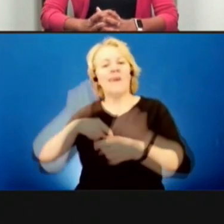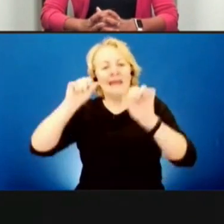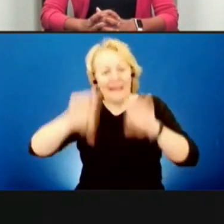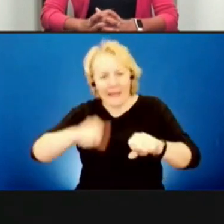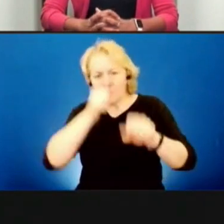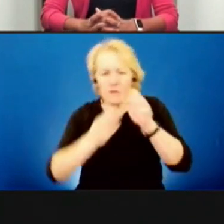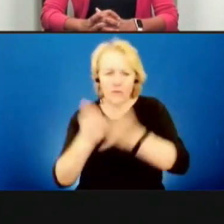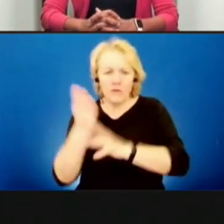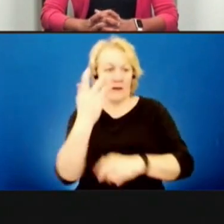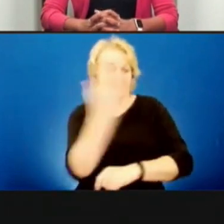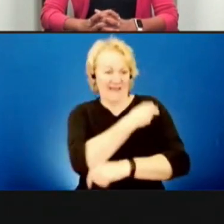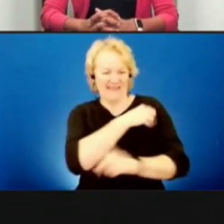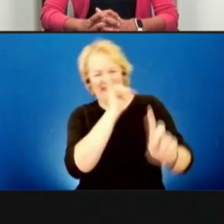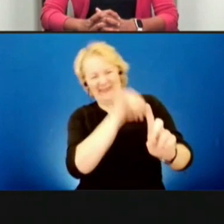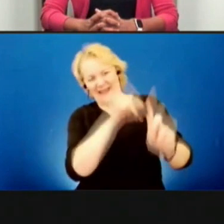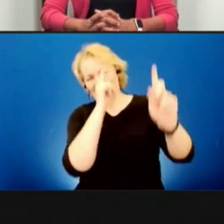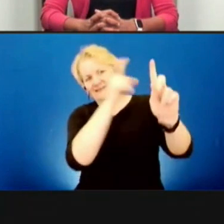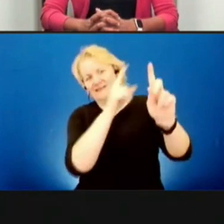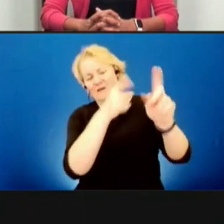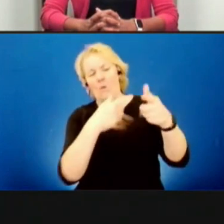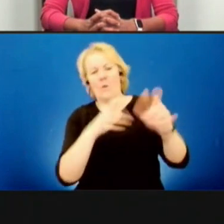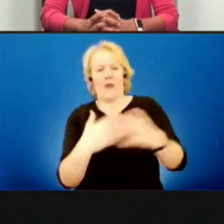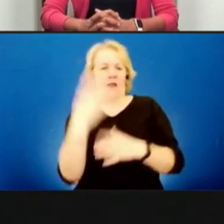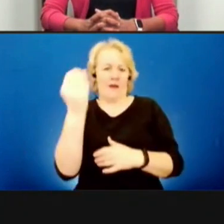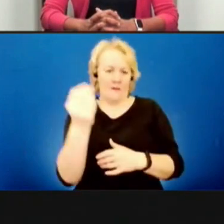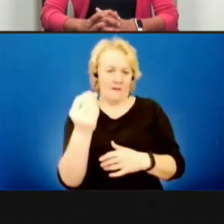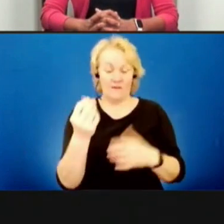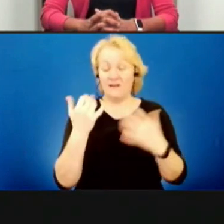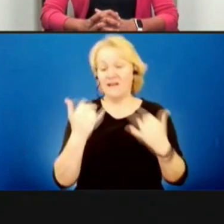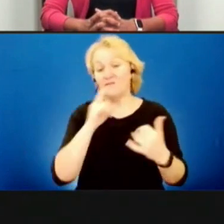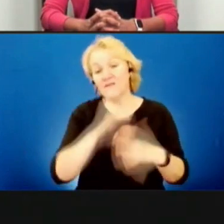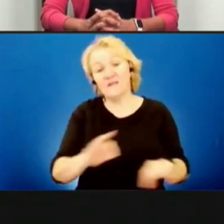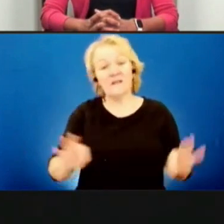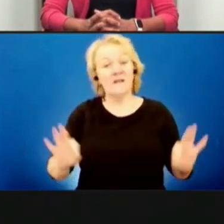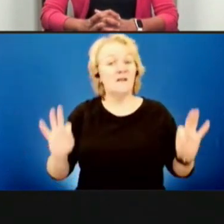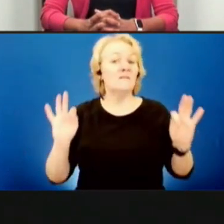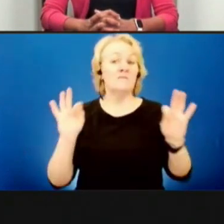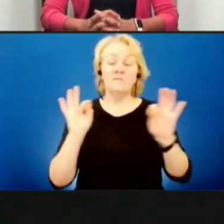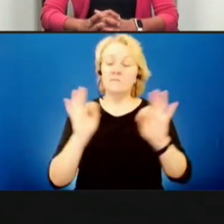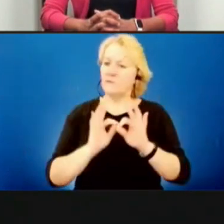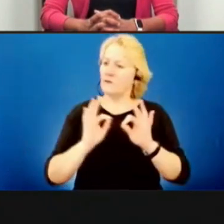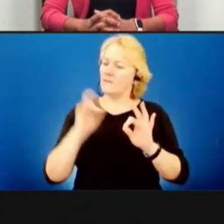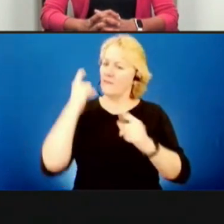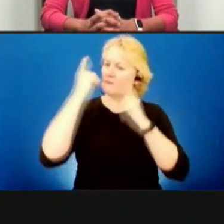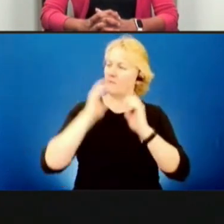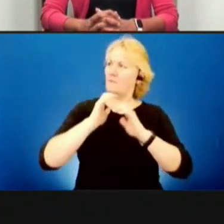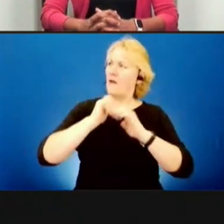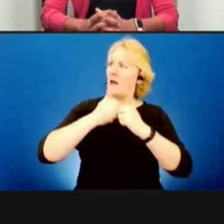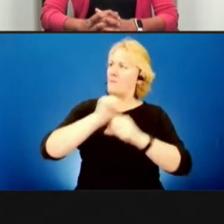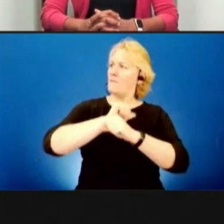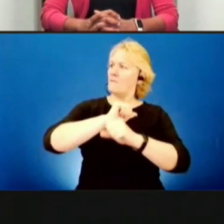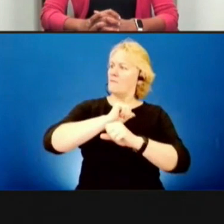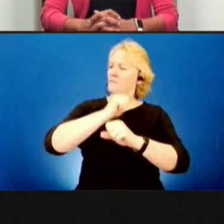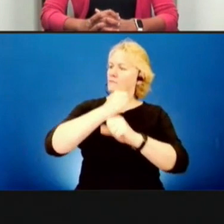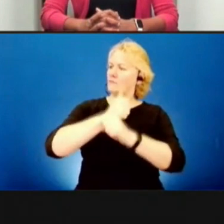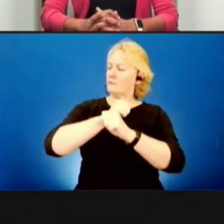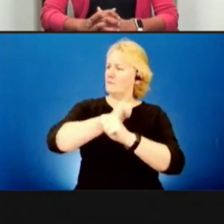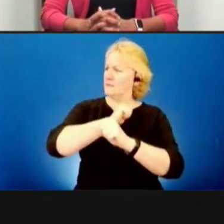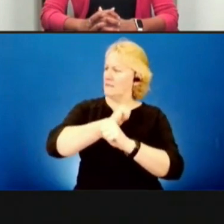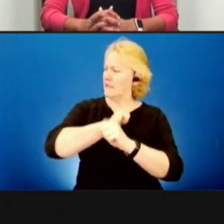is our way out, and this is an important time for us to really think about how we would protect ourselves, protect our family,